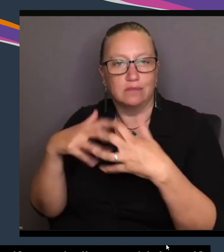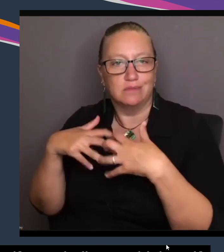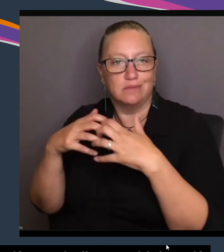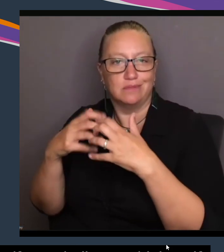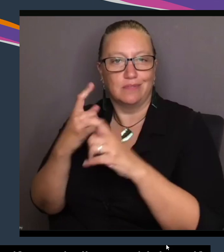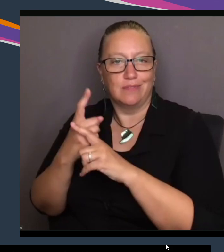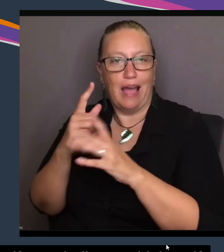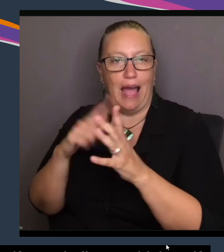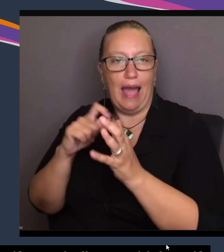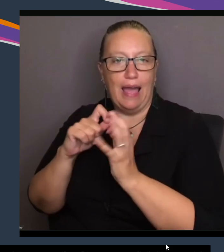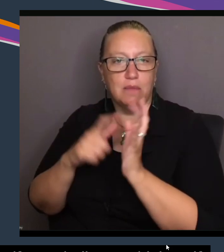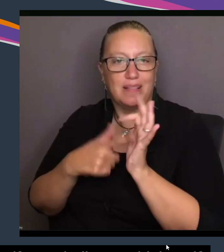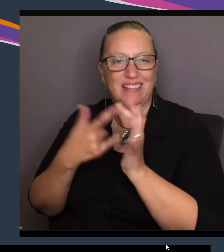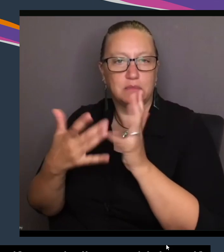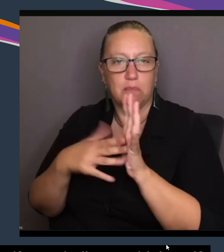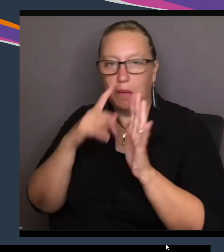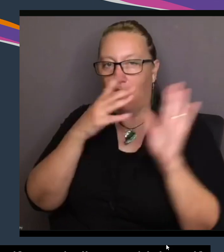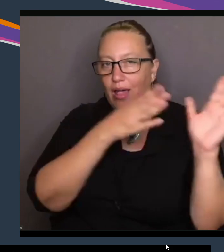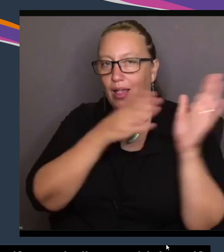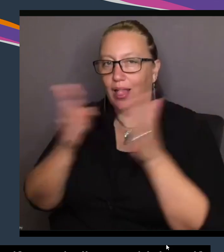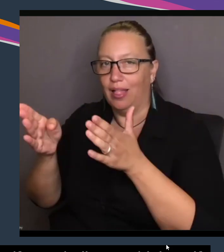And